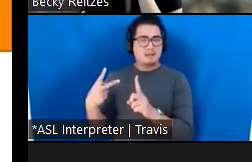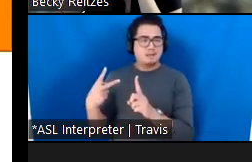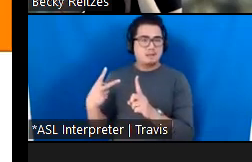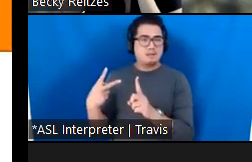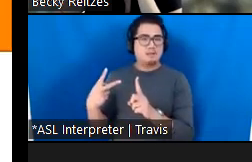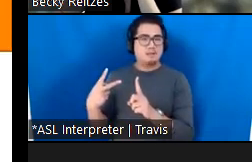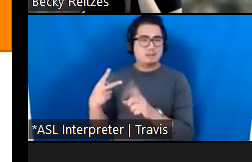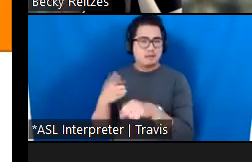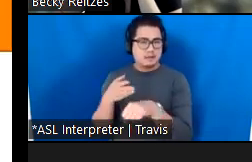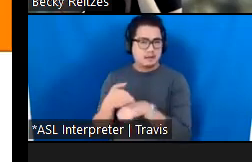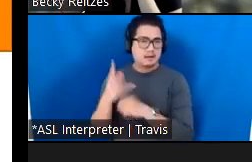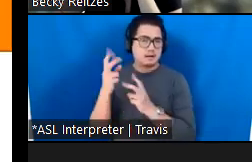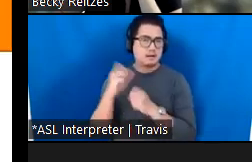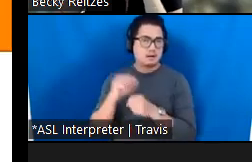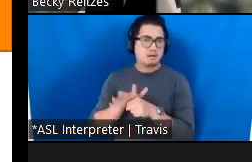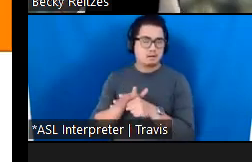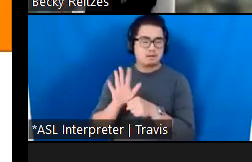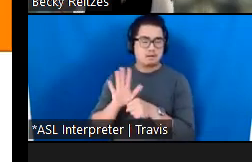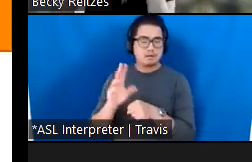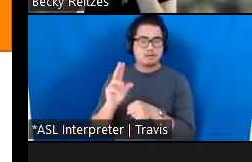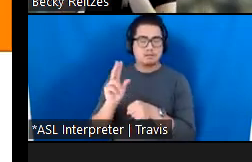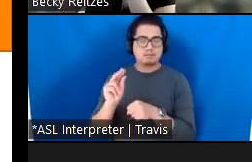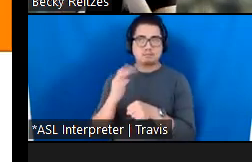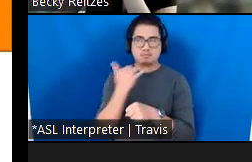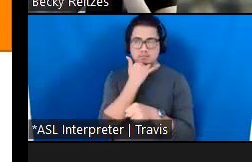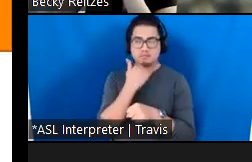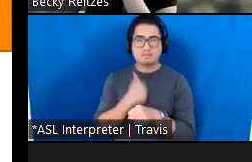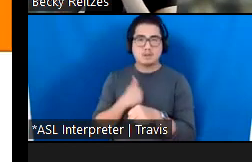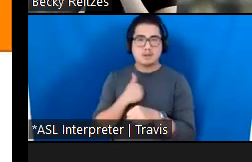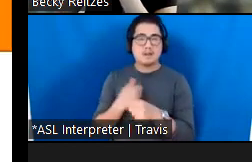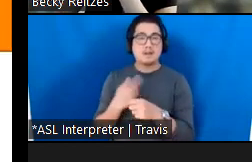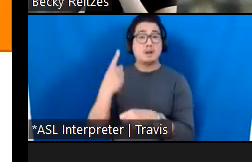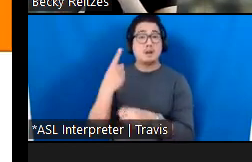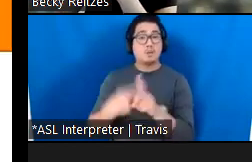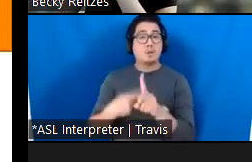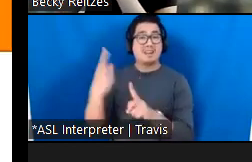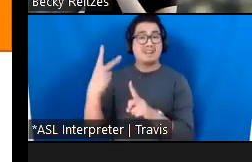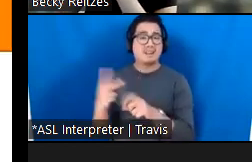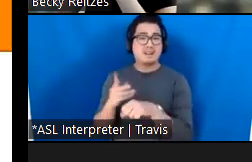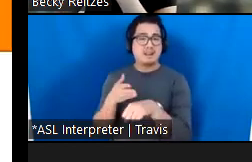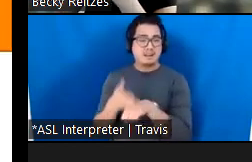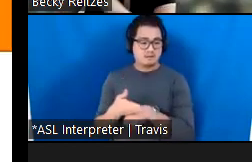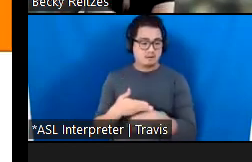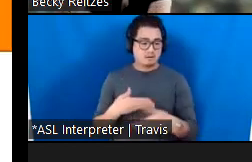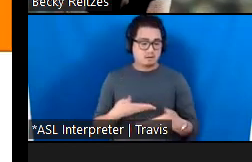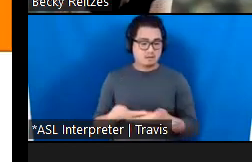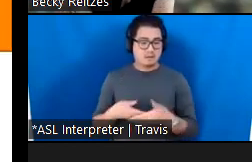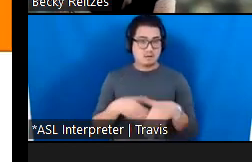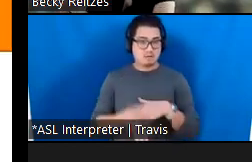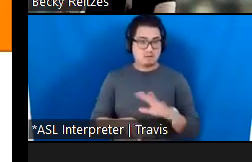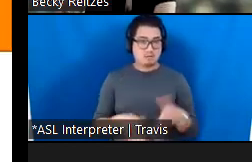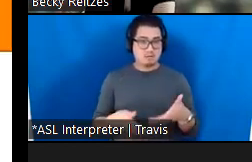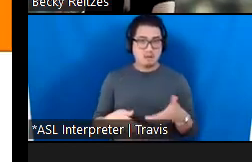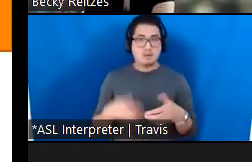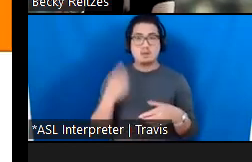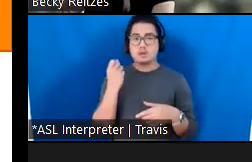after having COVID, or I'm sorry, after the pregnancy. So it's not only during the pregnancy that the issues occur, but